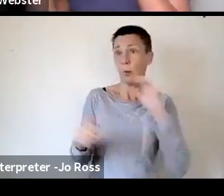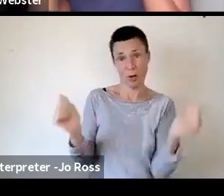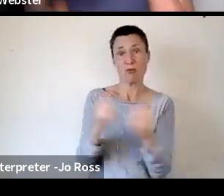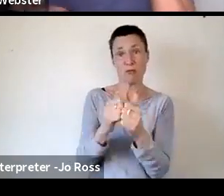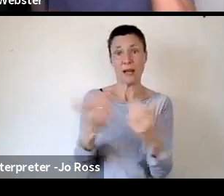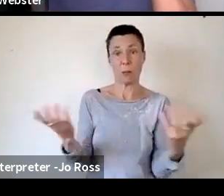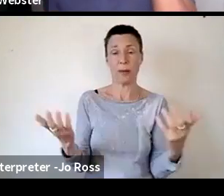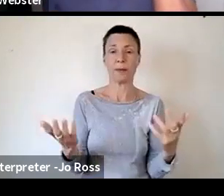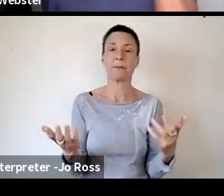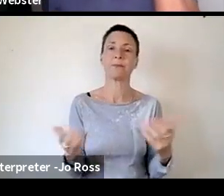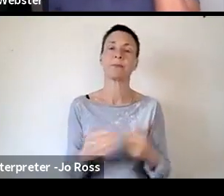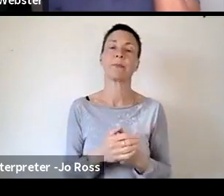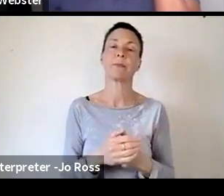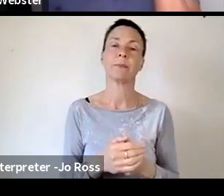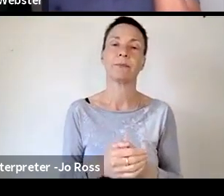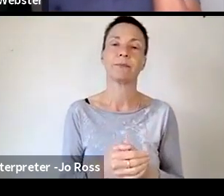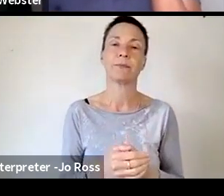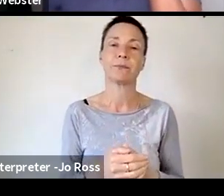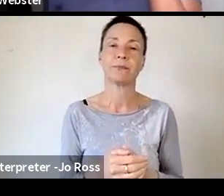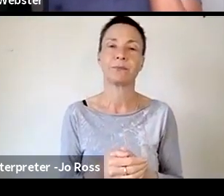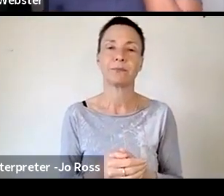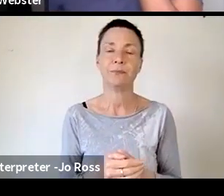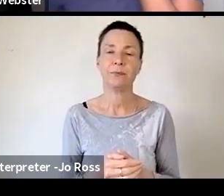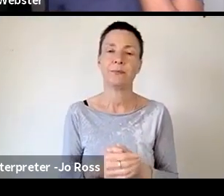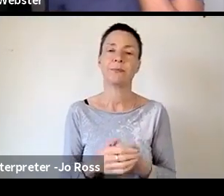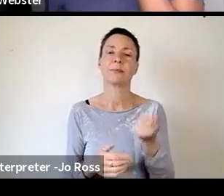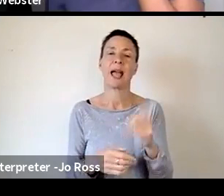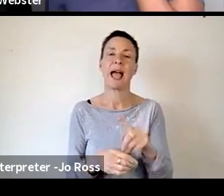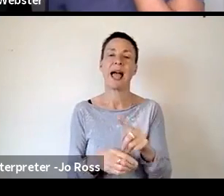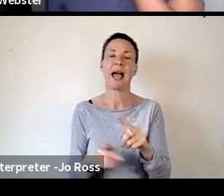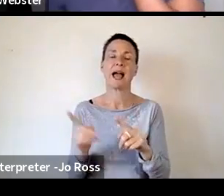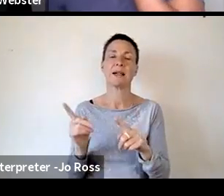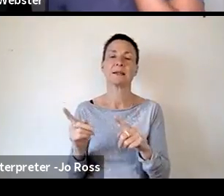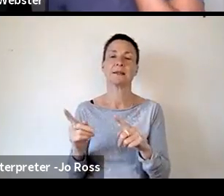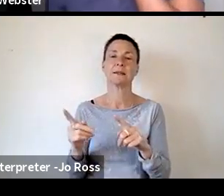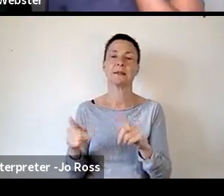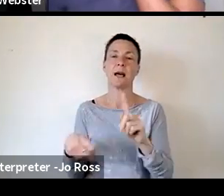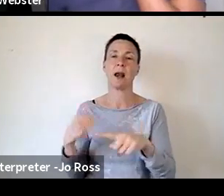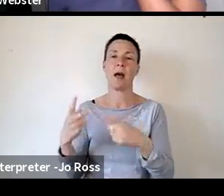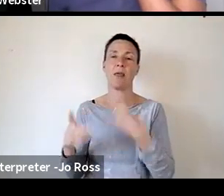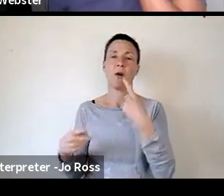there. And let's come to